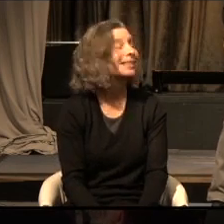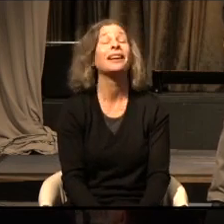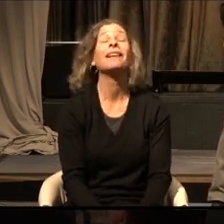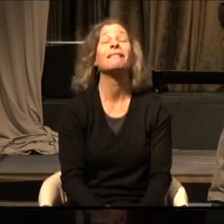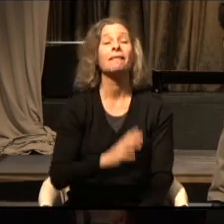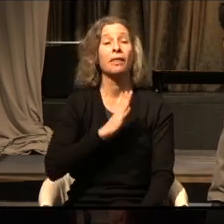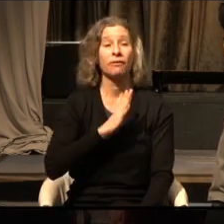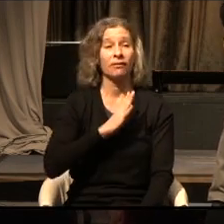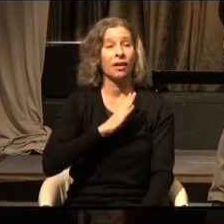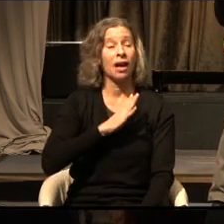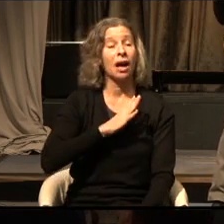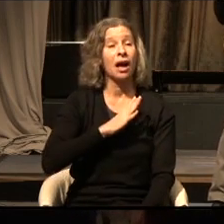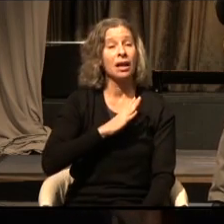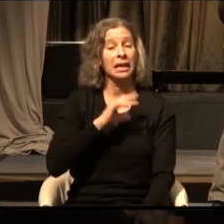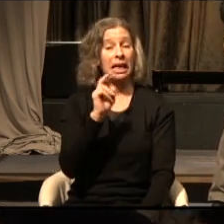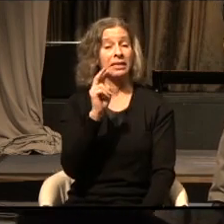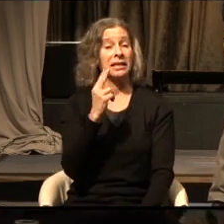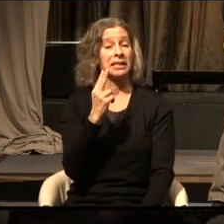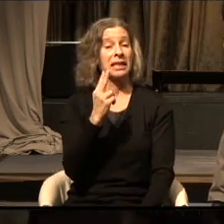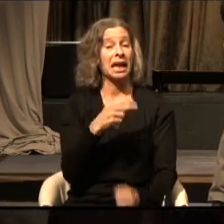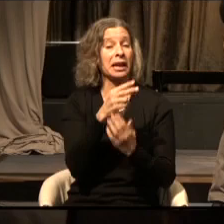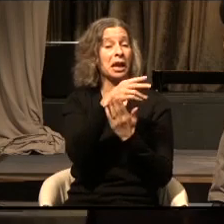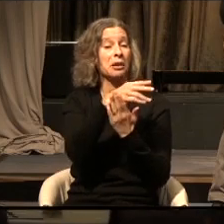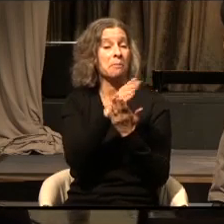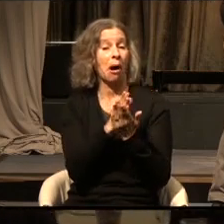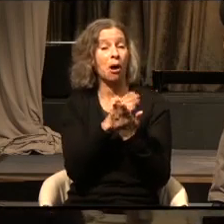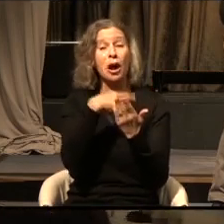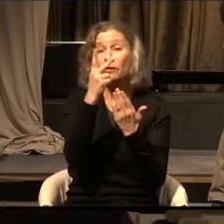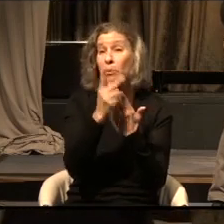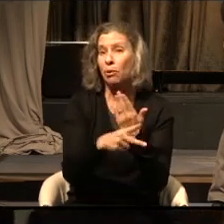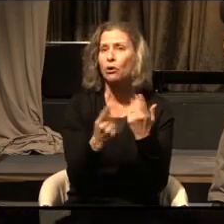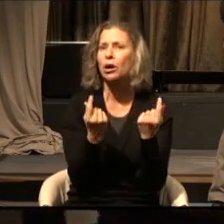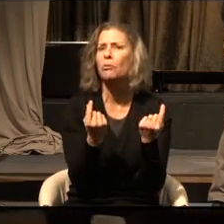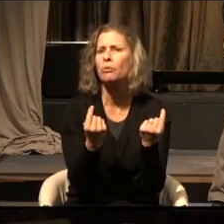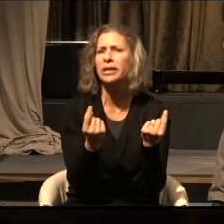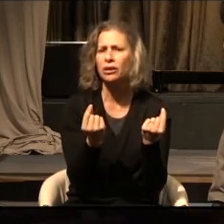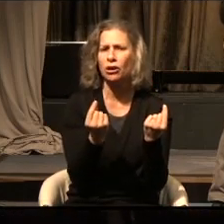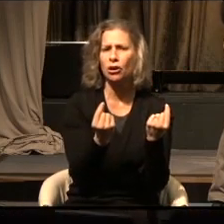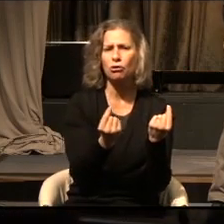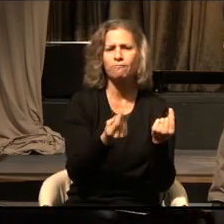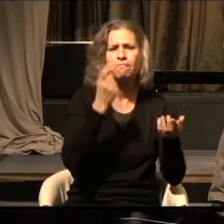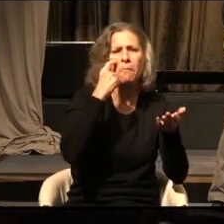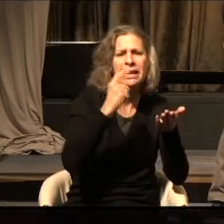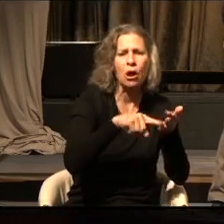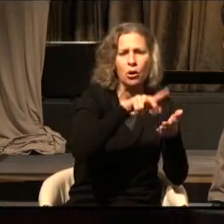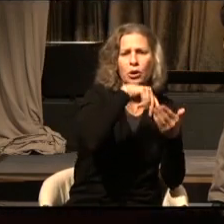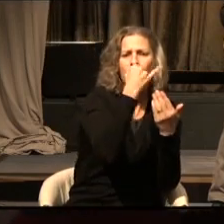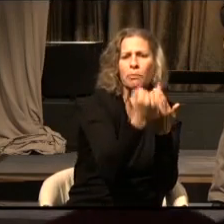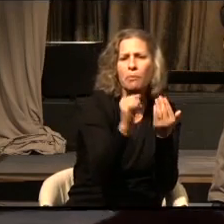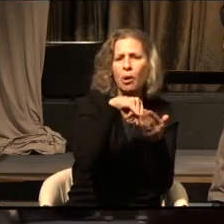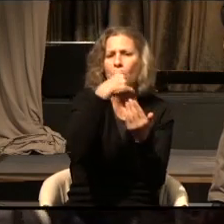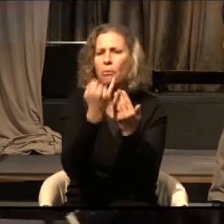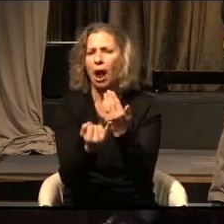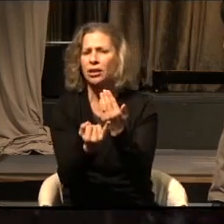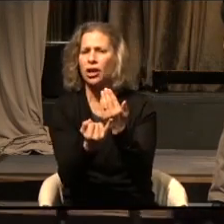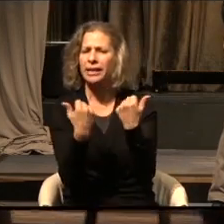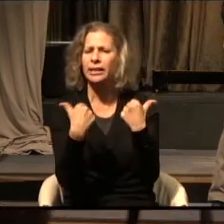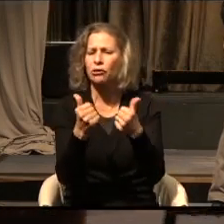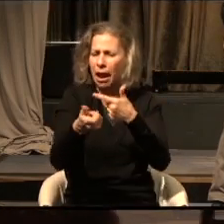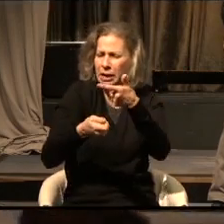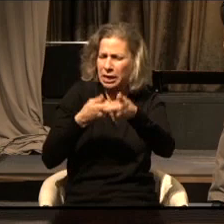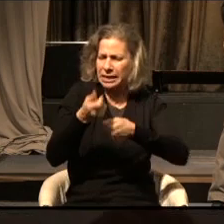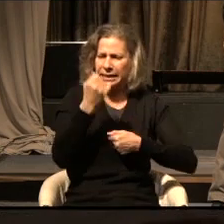Okay, so as I said, at the second half of this program, what we do is look at the projects I've been working on and try to tease out some ideas